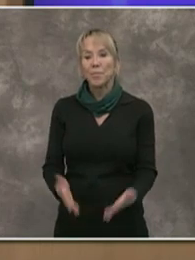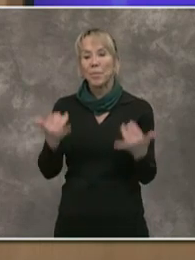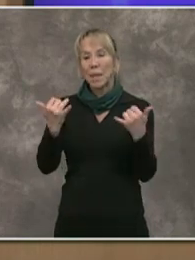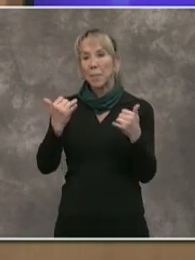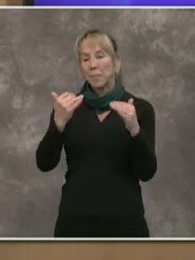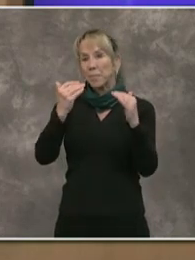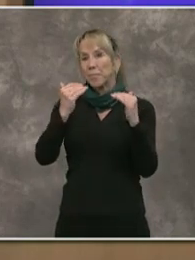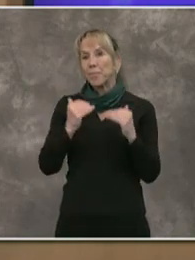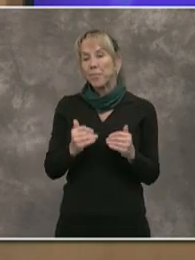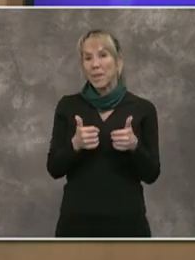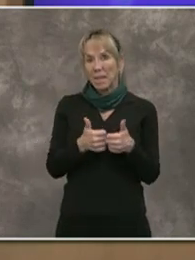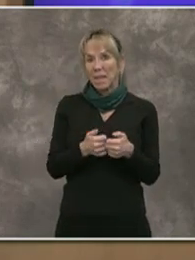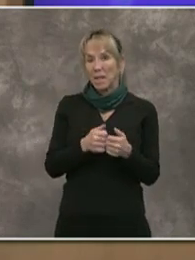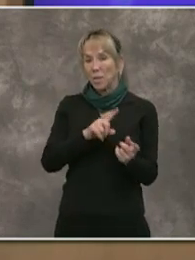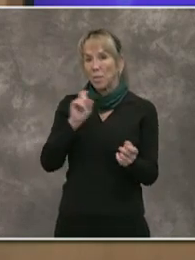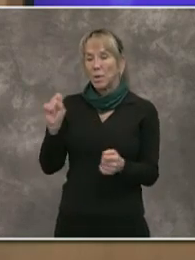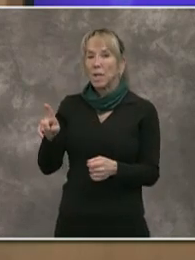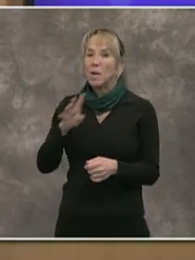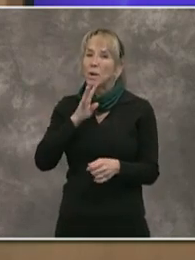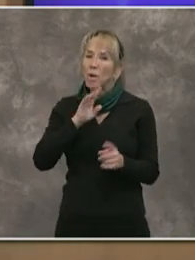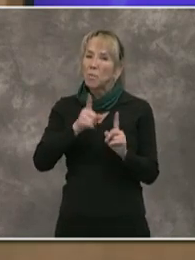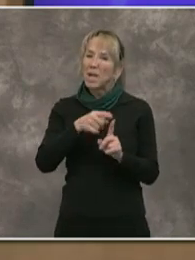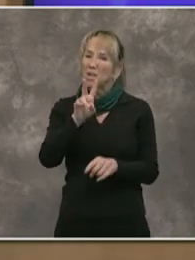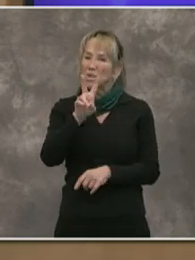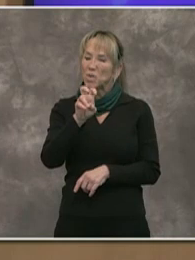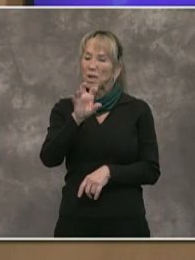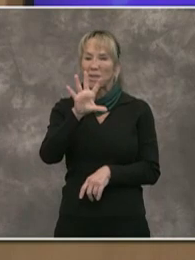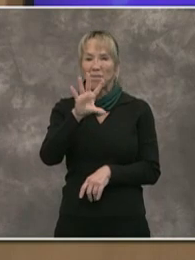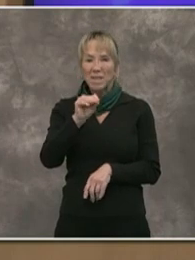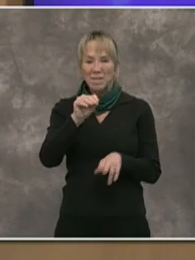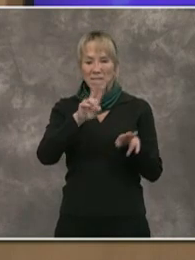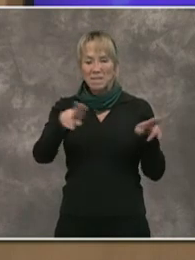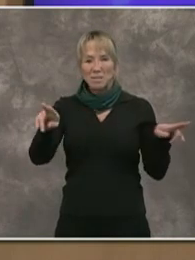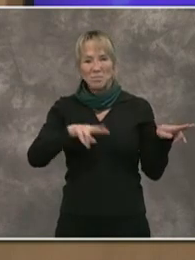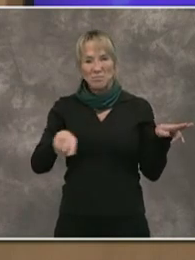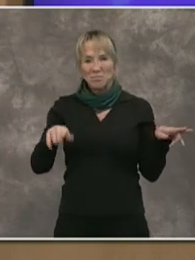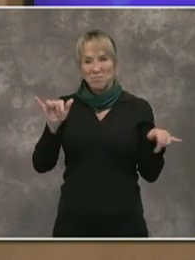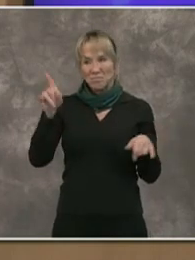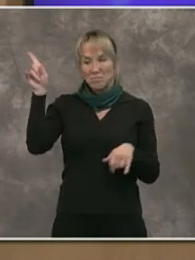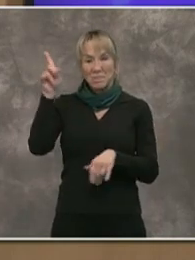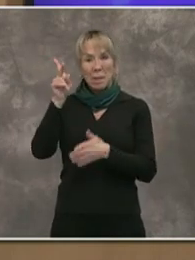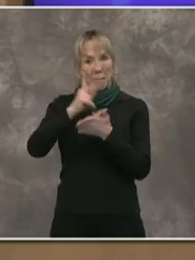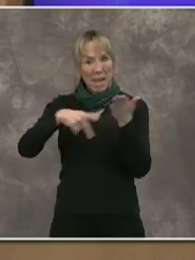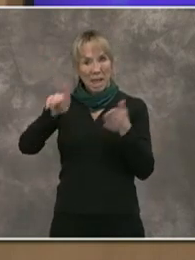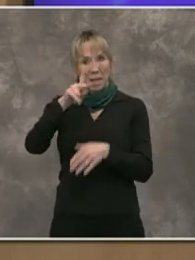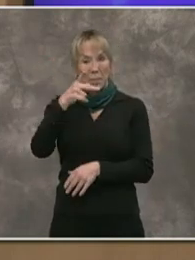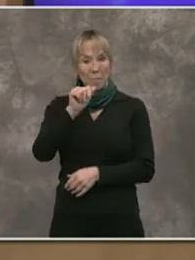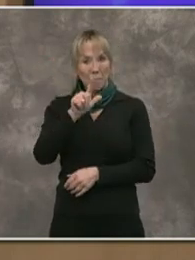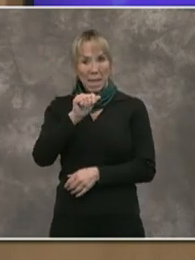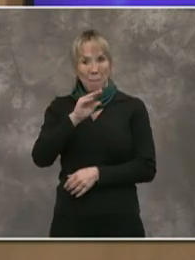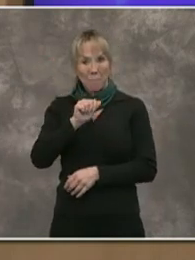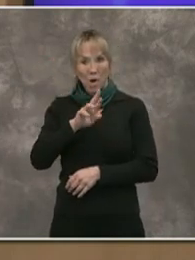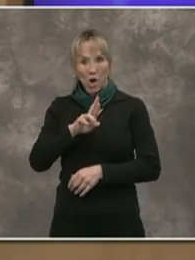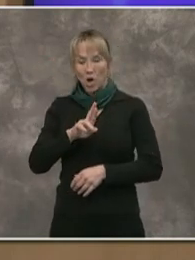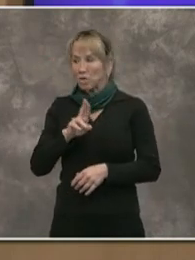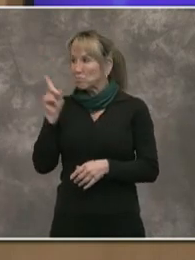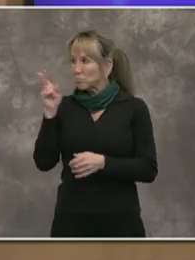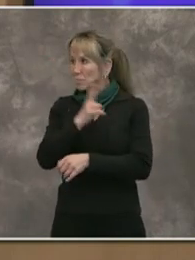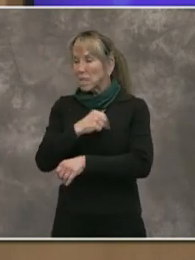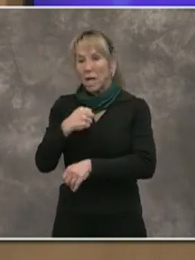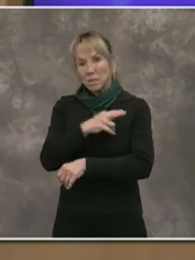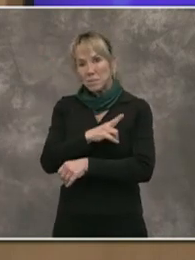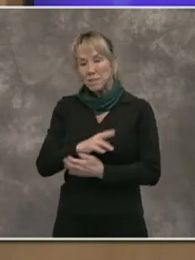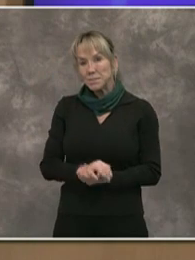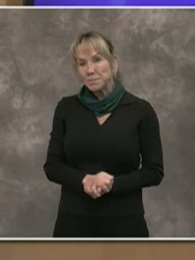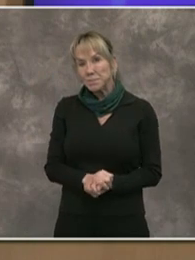This next question deals with the 250-bed hospital that was set up at Palomar Hospital. And Rob Sills, our director of